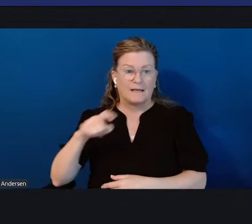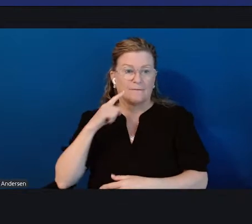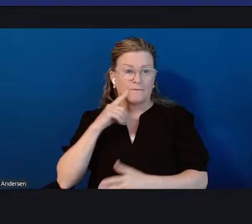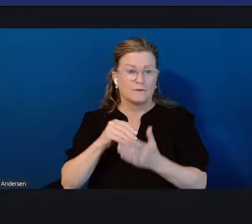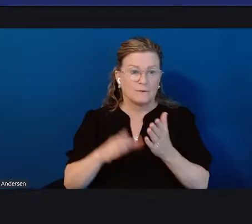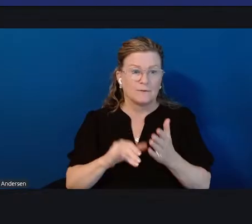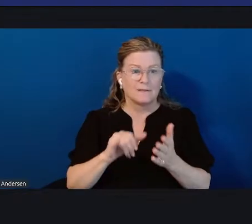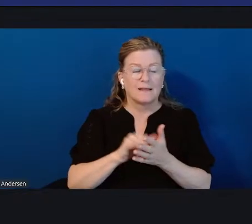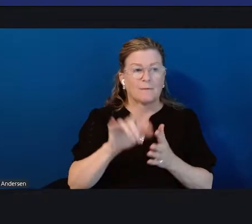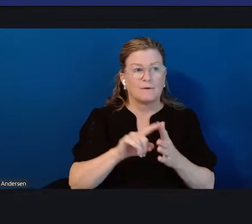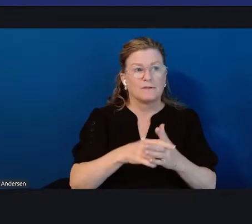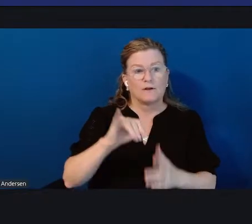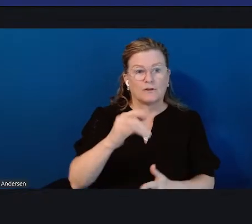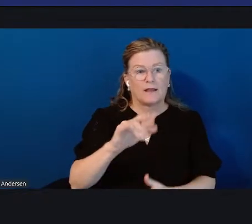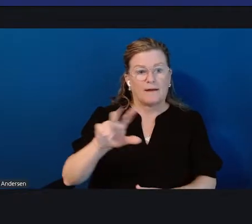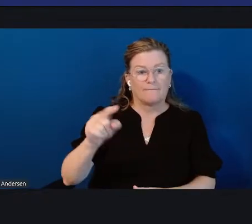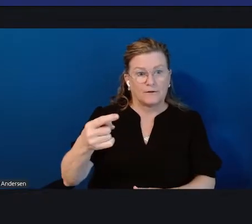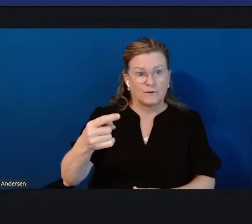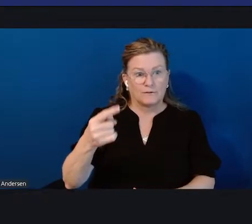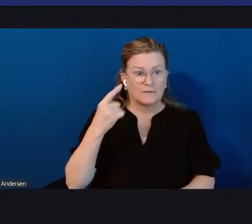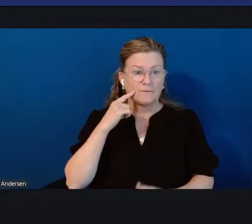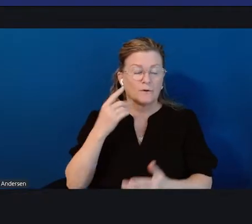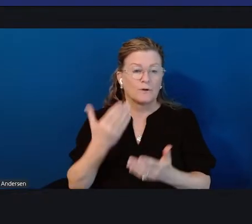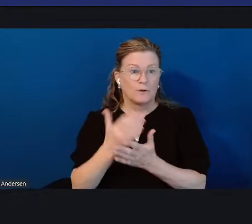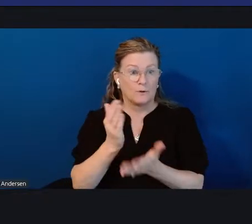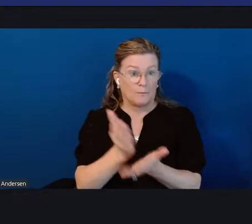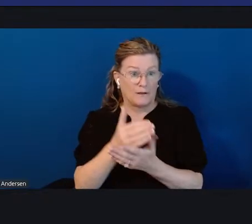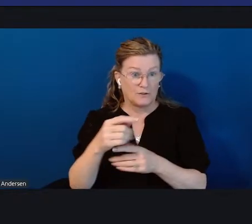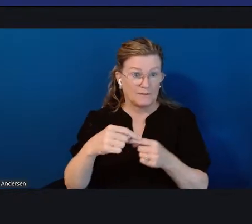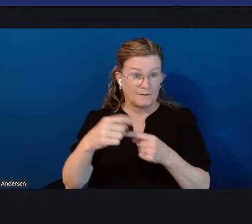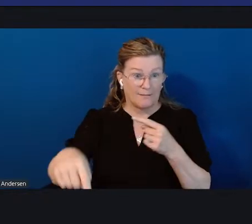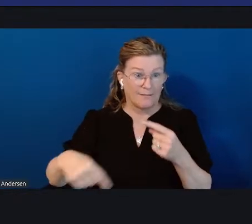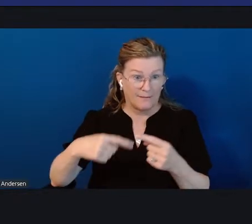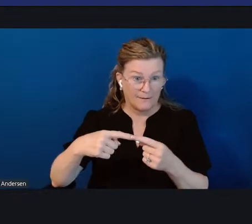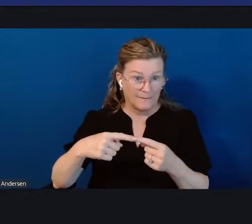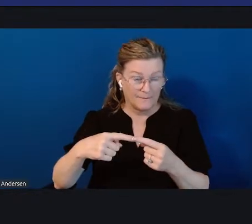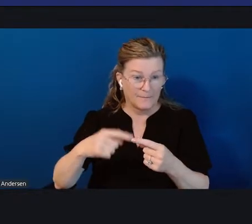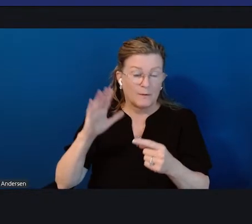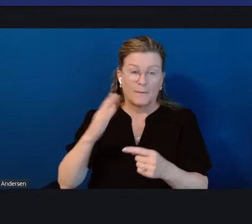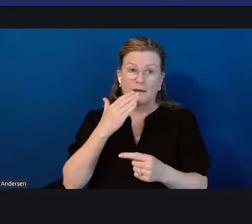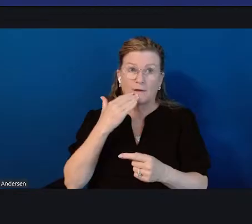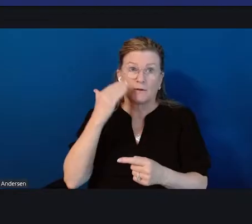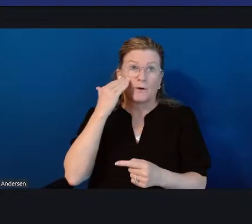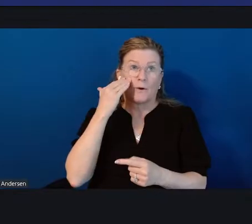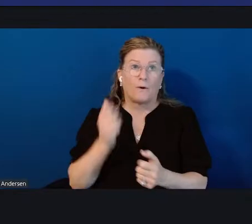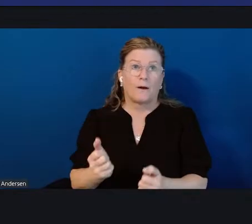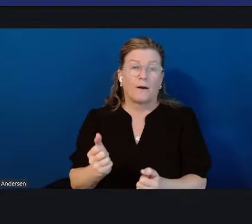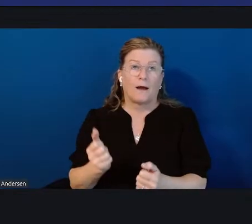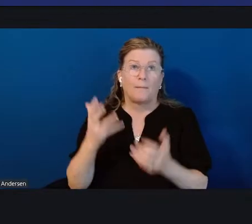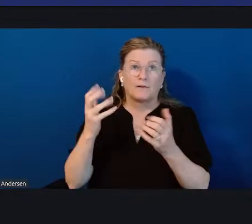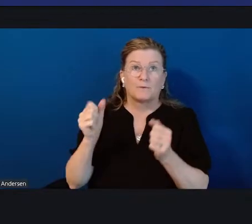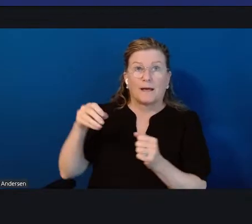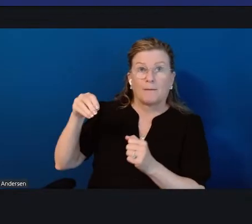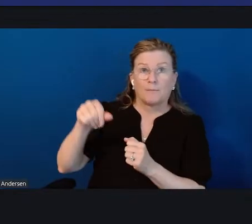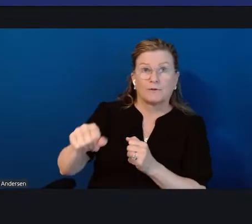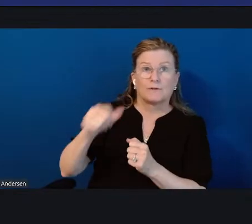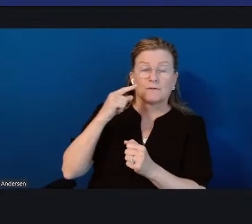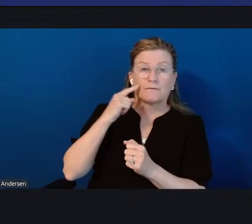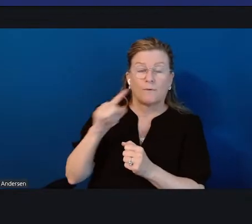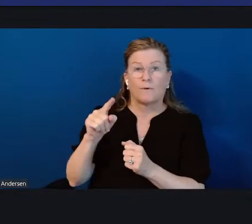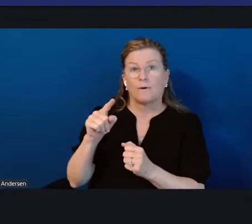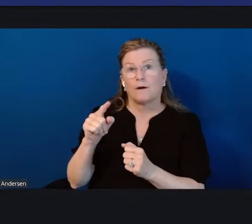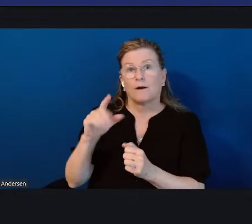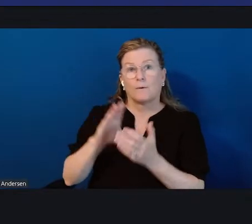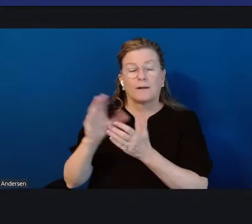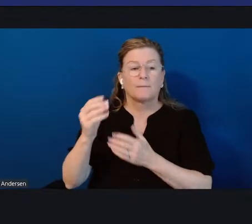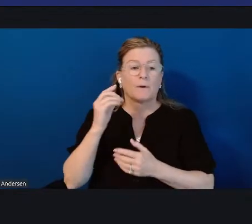start July 1st as the new budget cycle starts. And so it'll be good to know what we can purchase as far as curriculum. We learned last